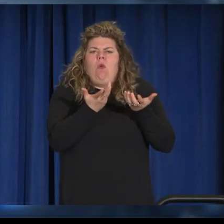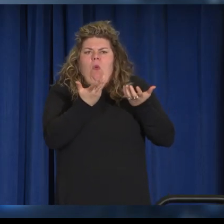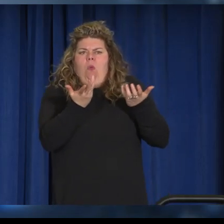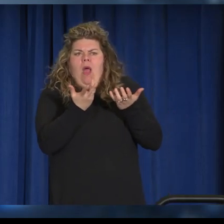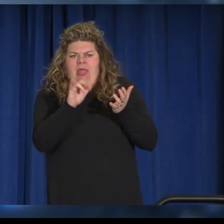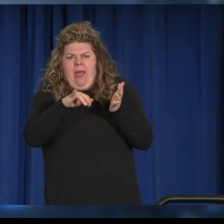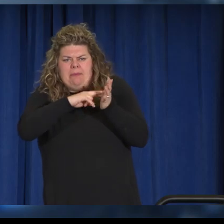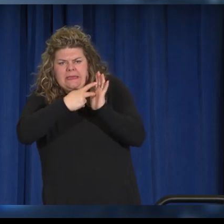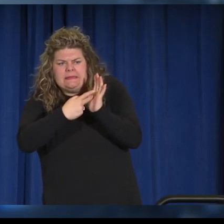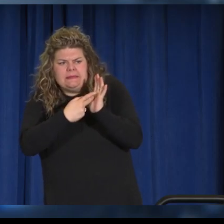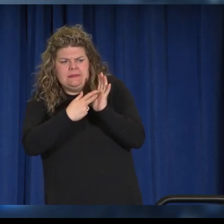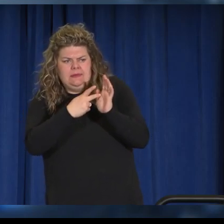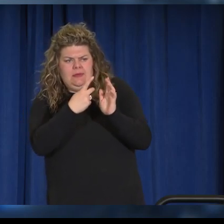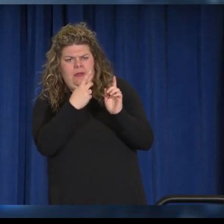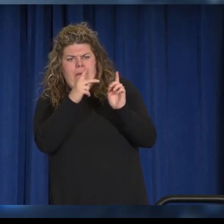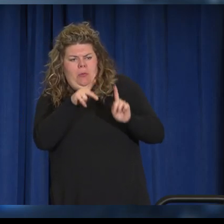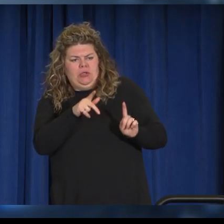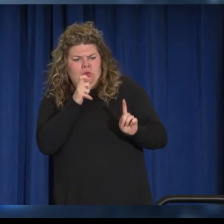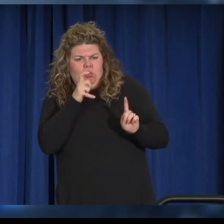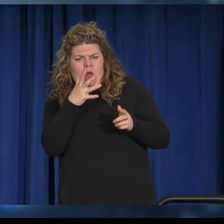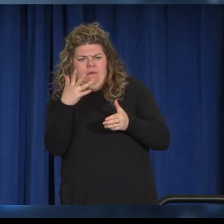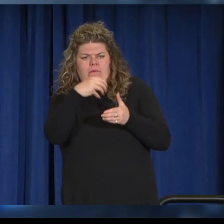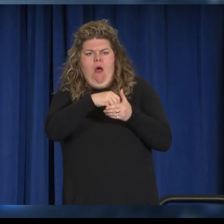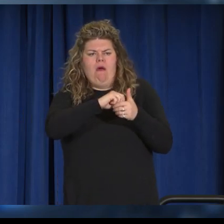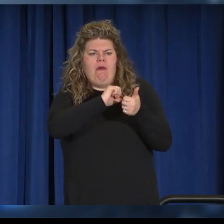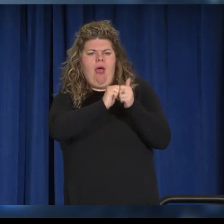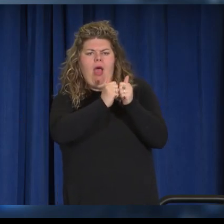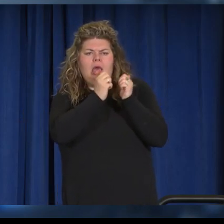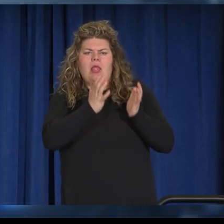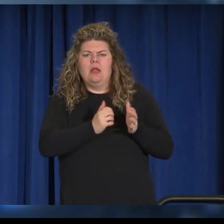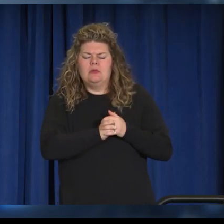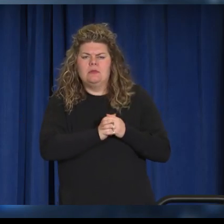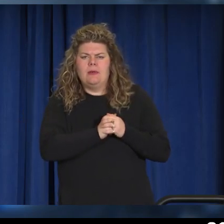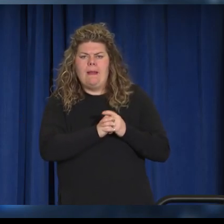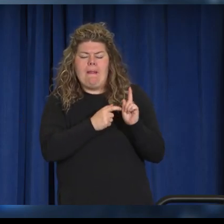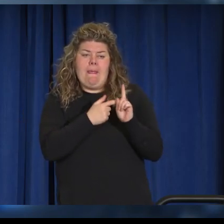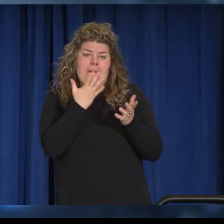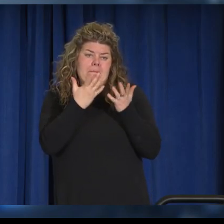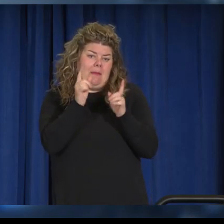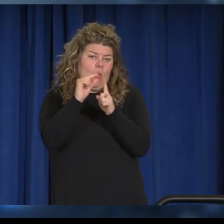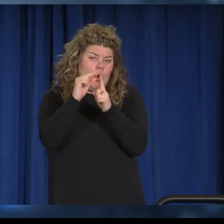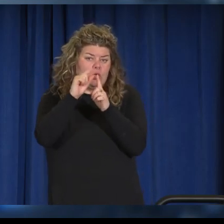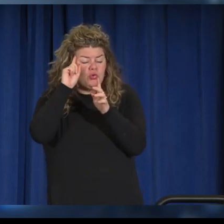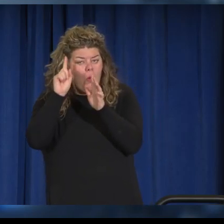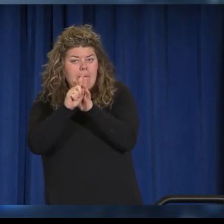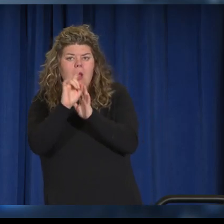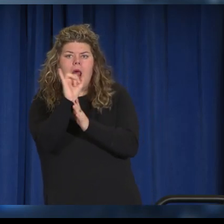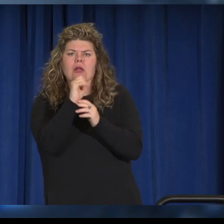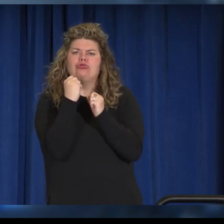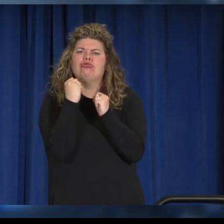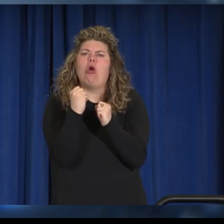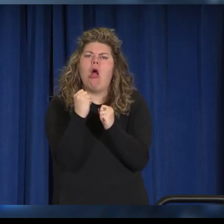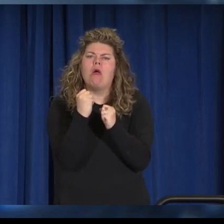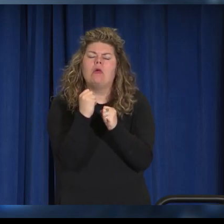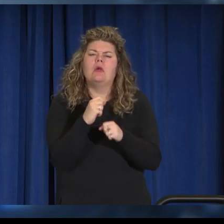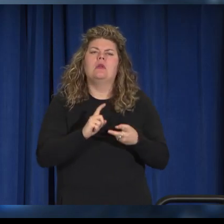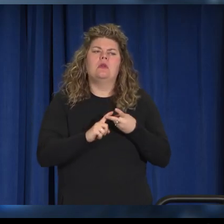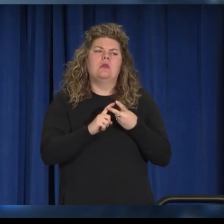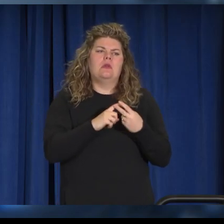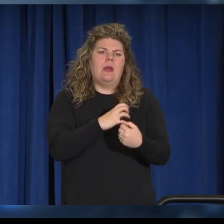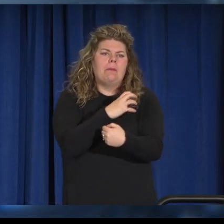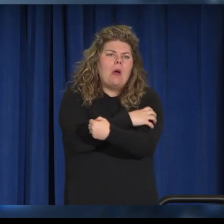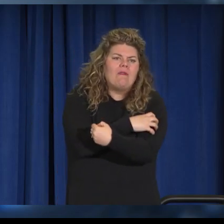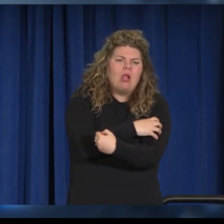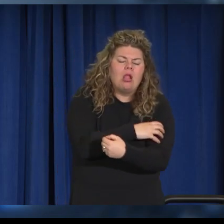someone or how we think of someone as an athlete. Perhaps words come to mind like strong,